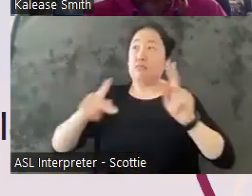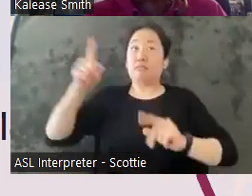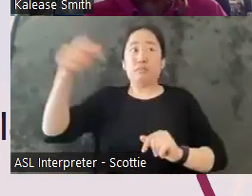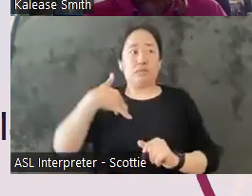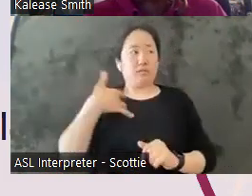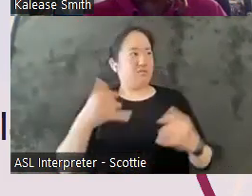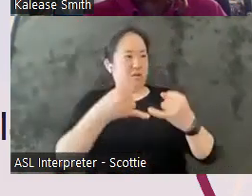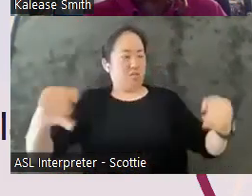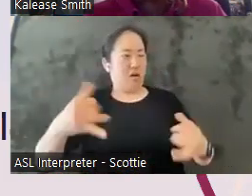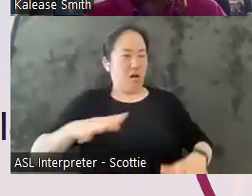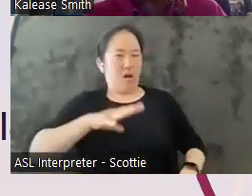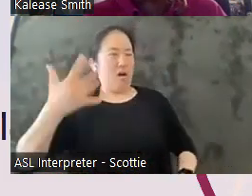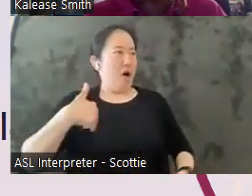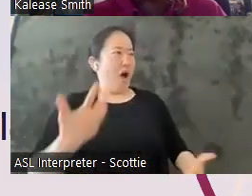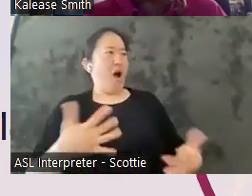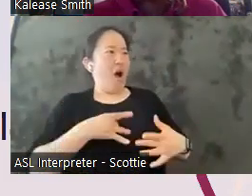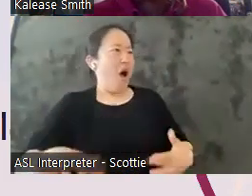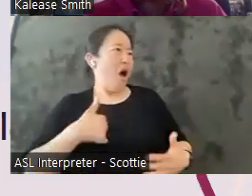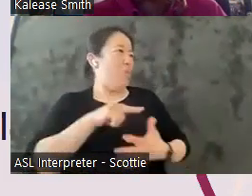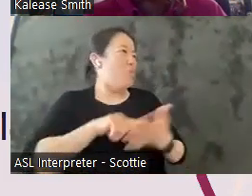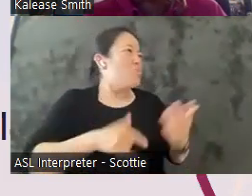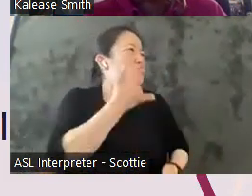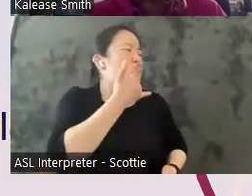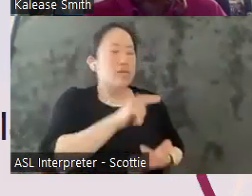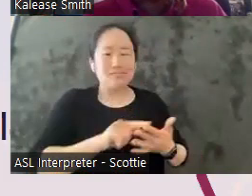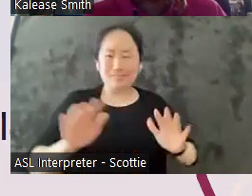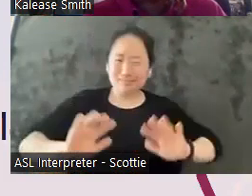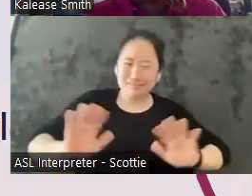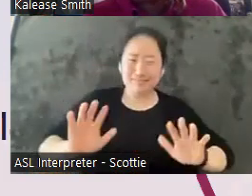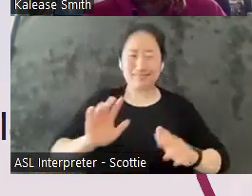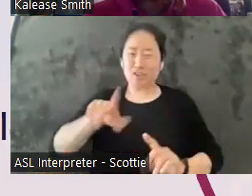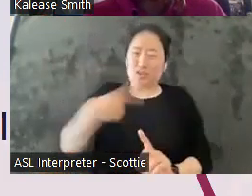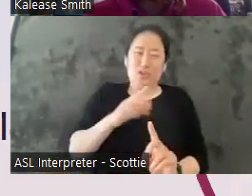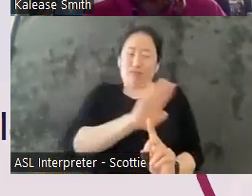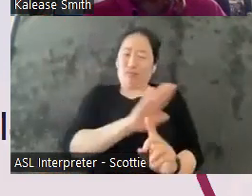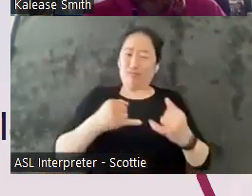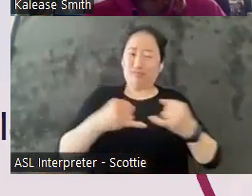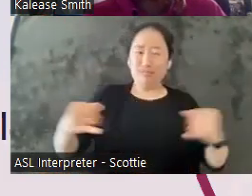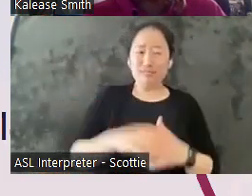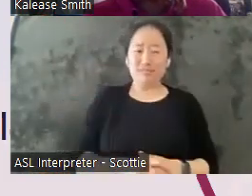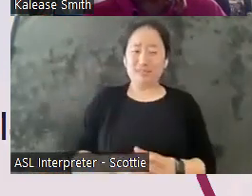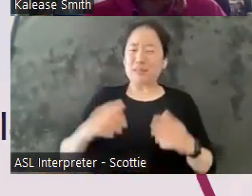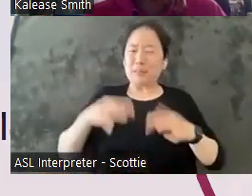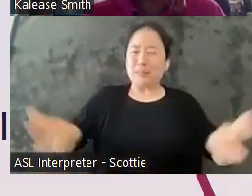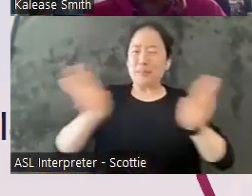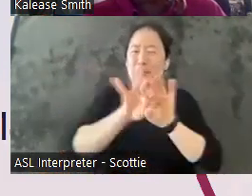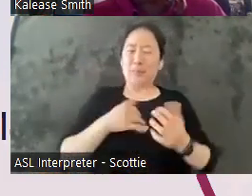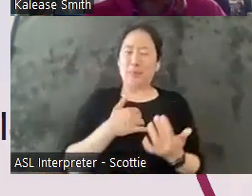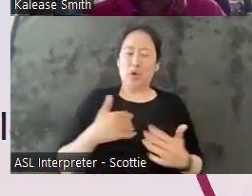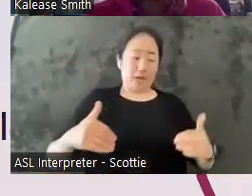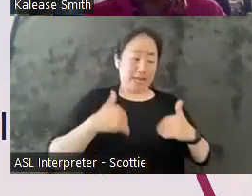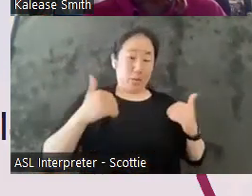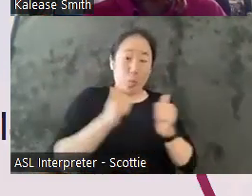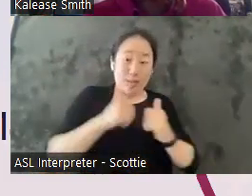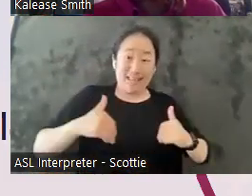very intersected. And like Khalees was saying, really having these conversations very early on. And again, how we were talking about consent, it doesn't